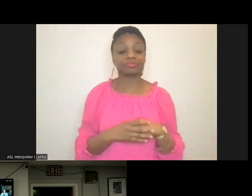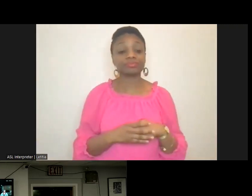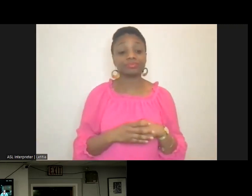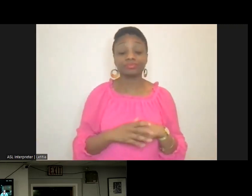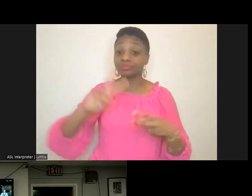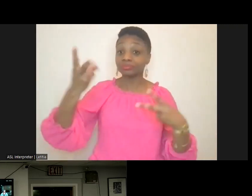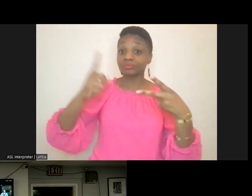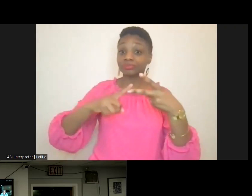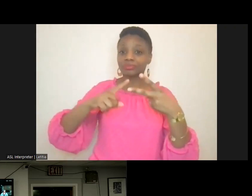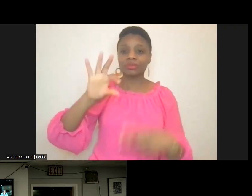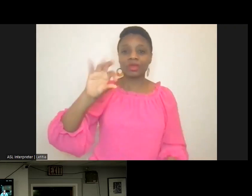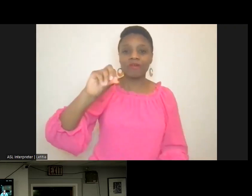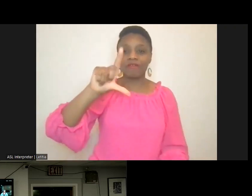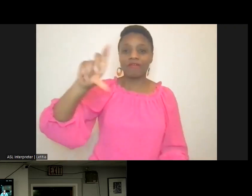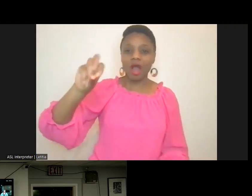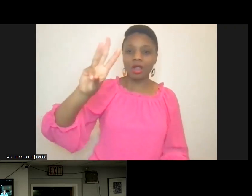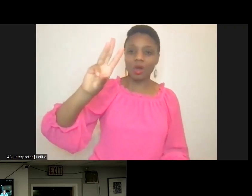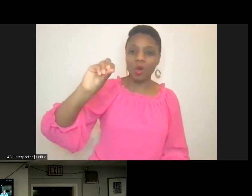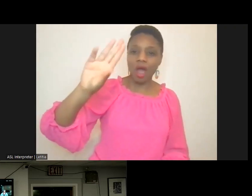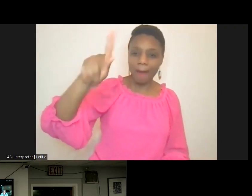know, I heard that from a couple of the